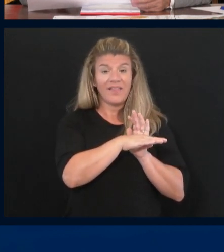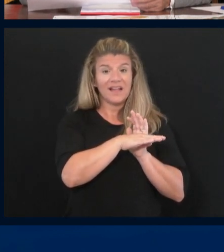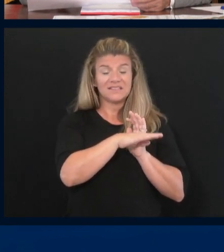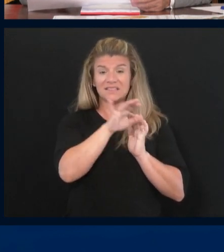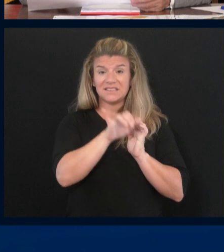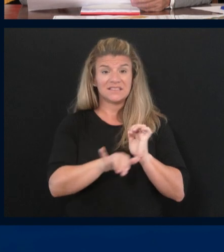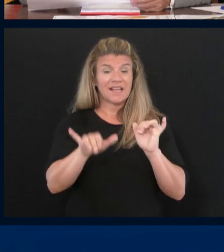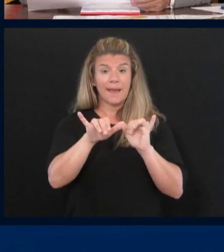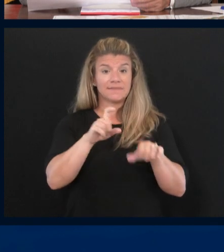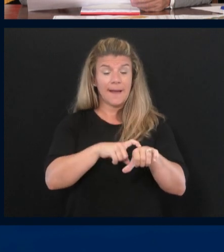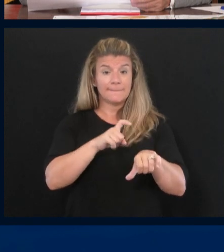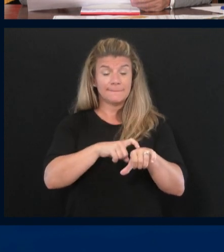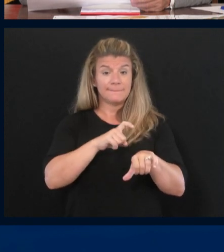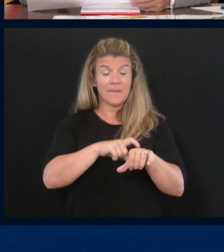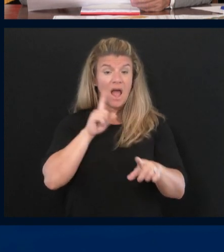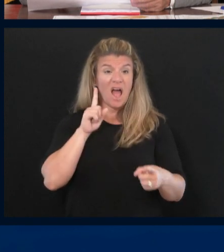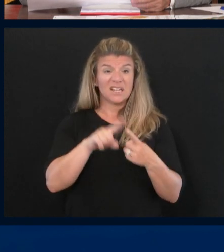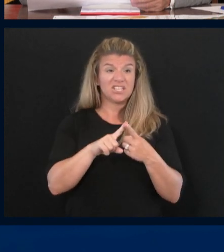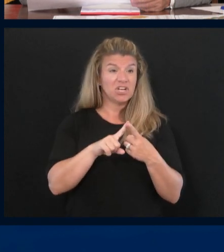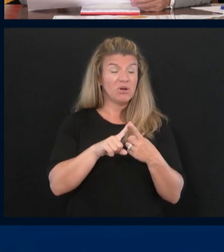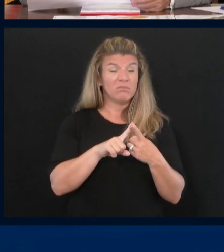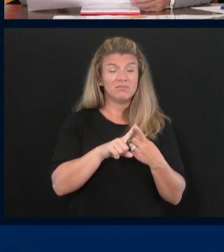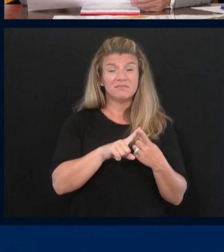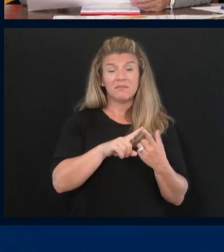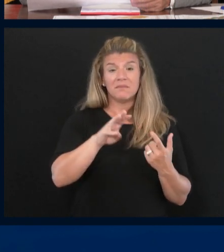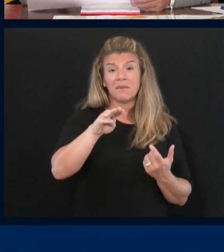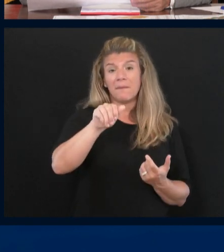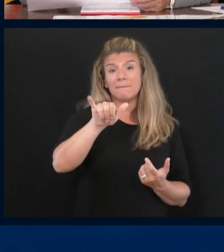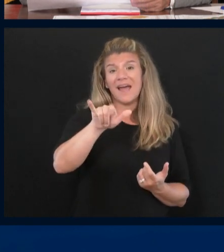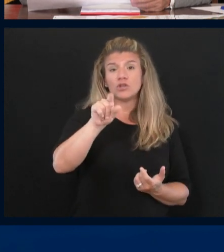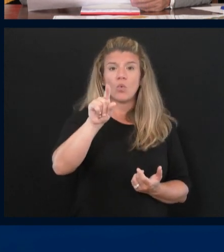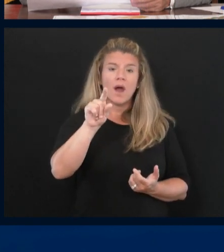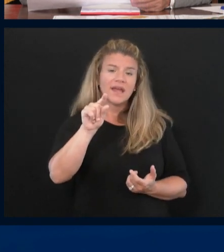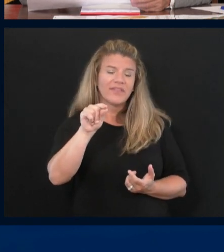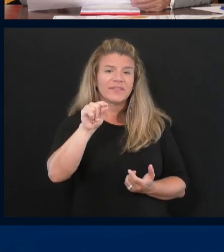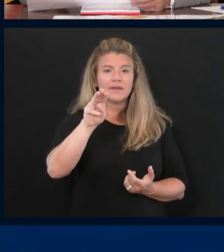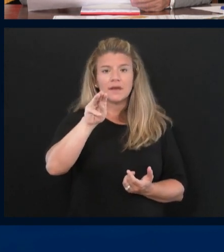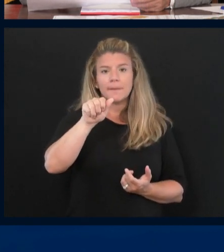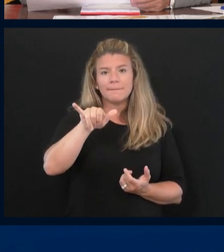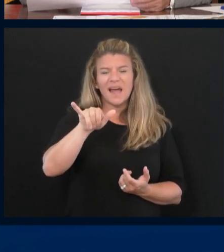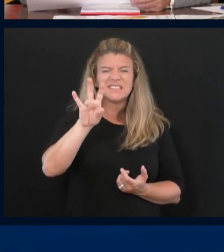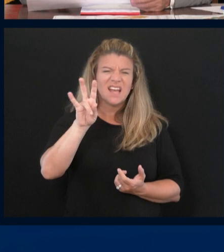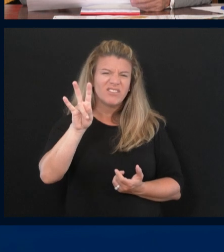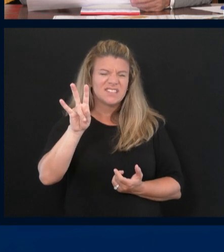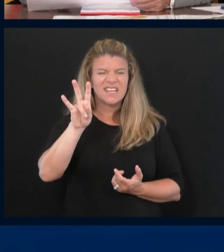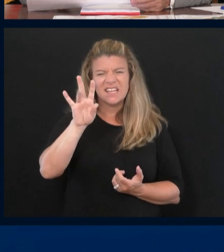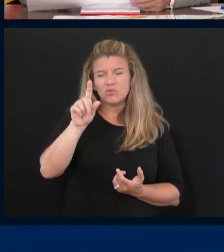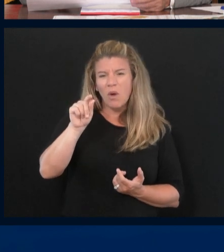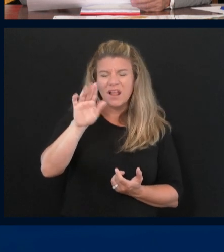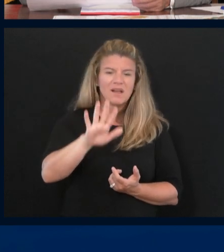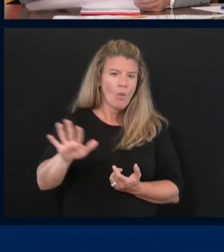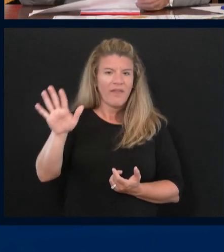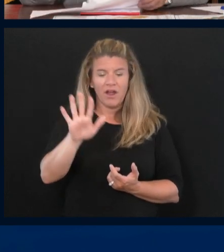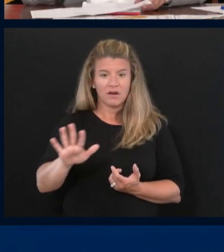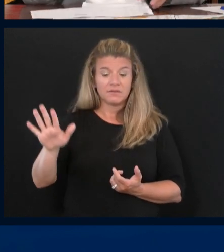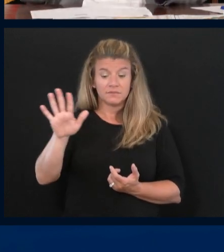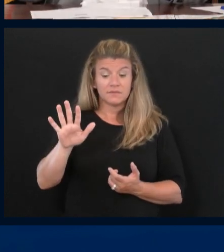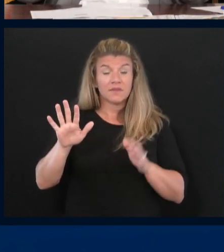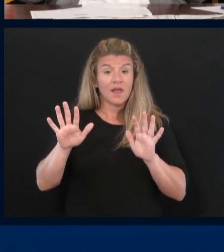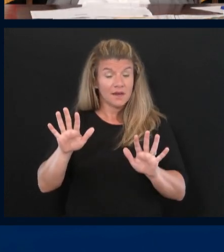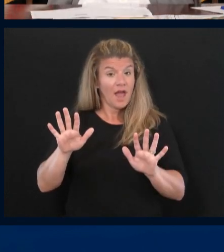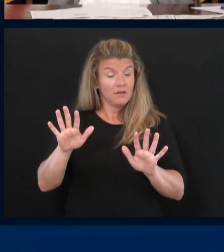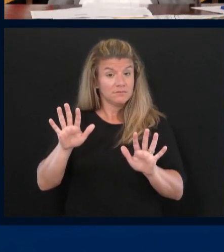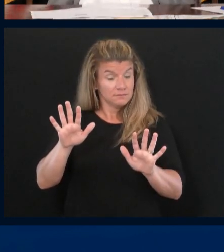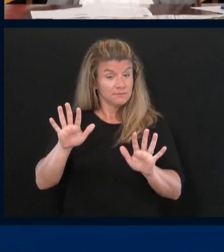period up till about June or May the 20th or May the 17th, something like that. Now just stay